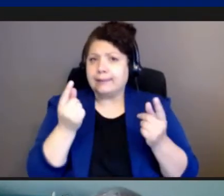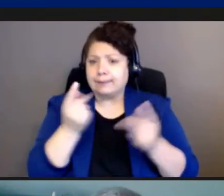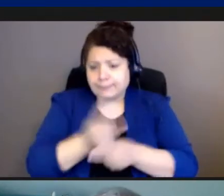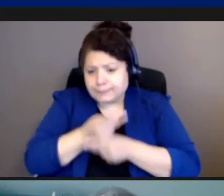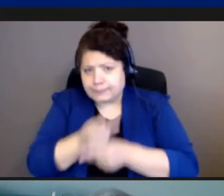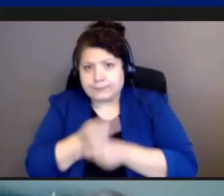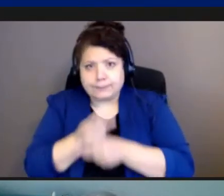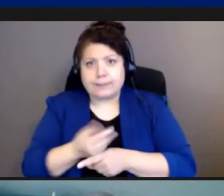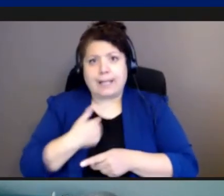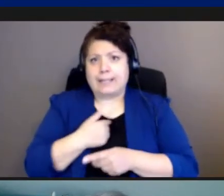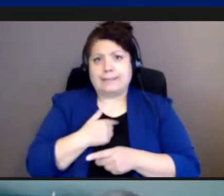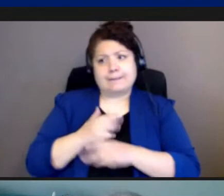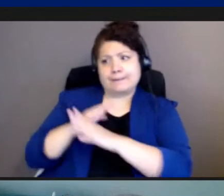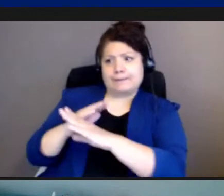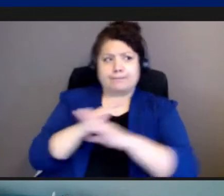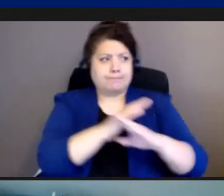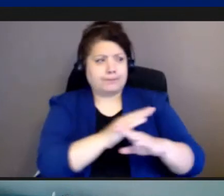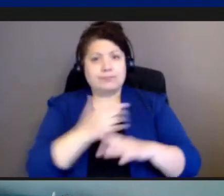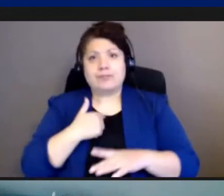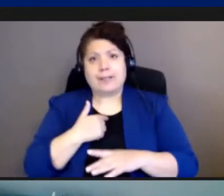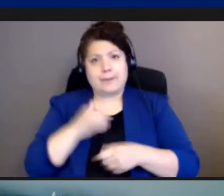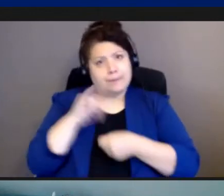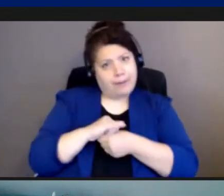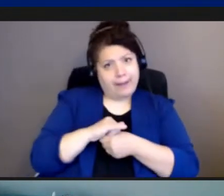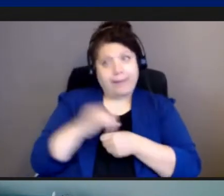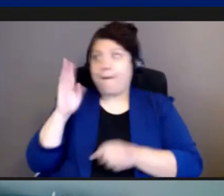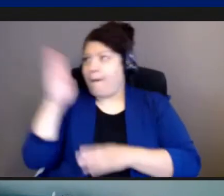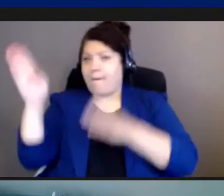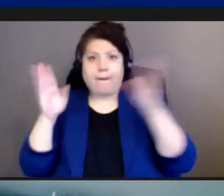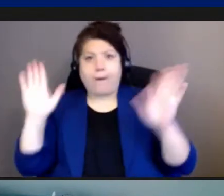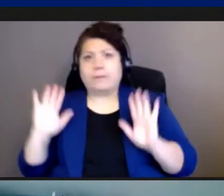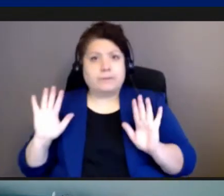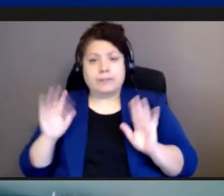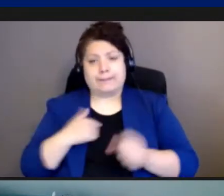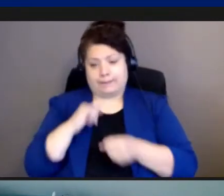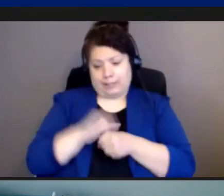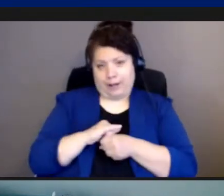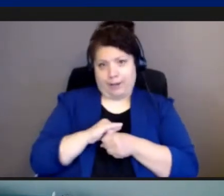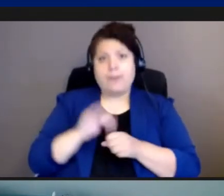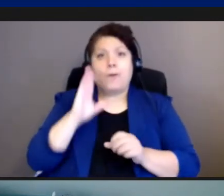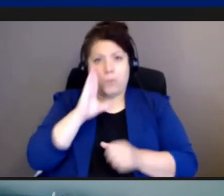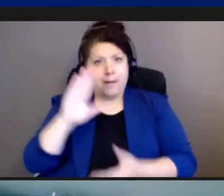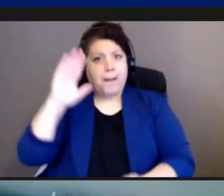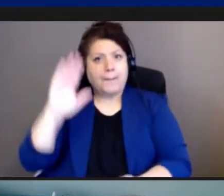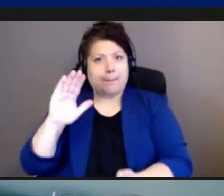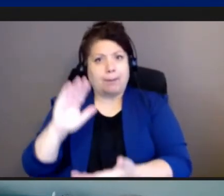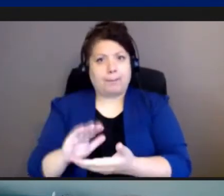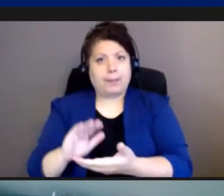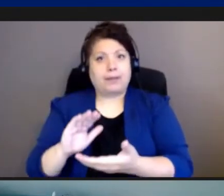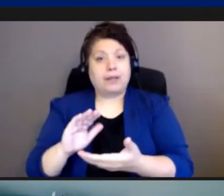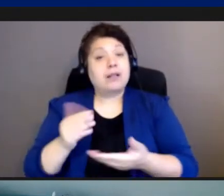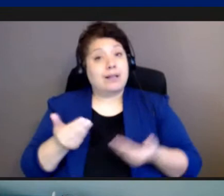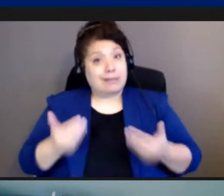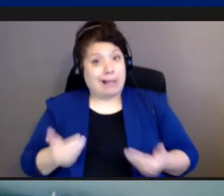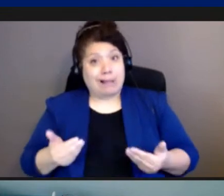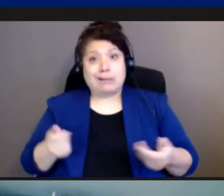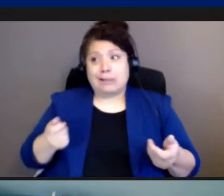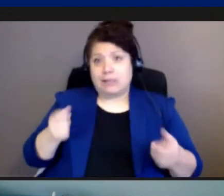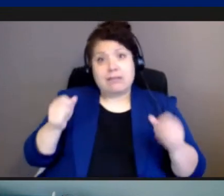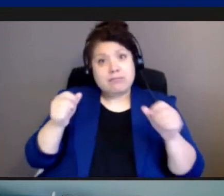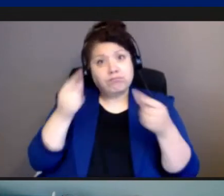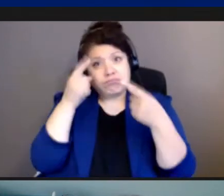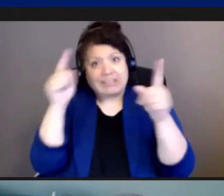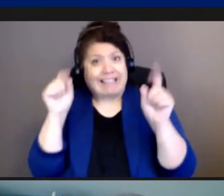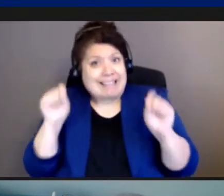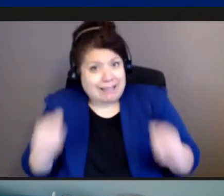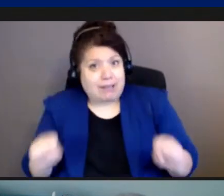social interactions to be able to bend this. So I think that should be taken as a positive, as a note of